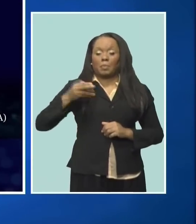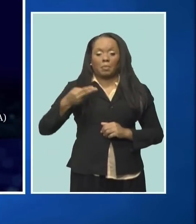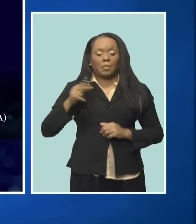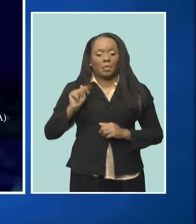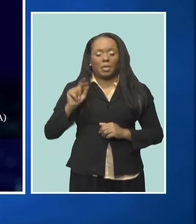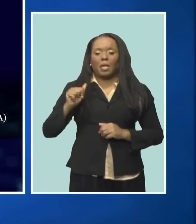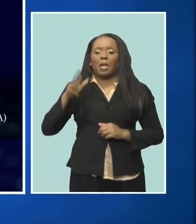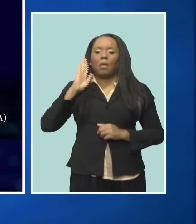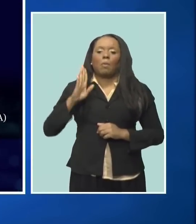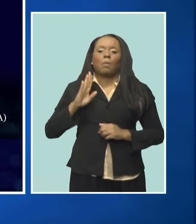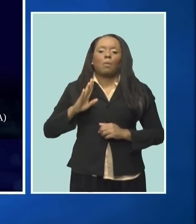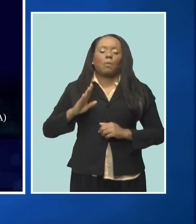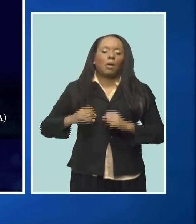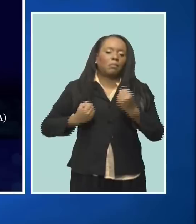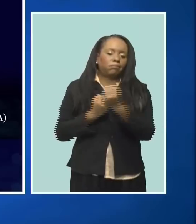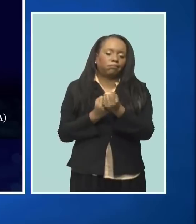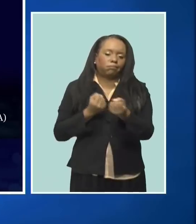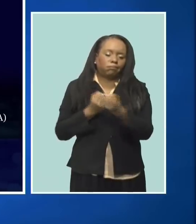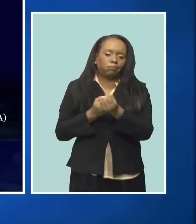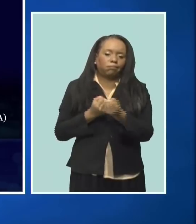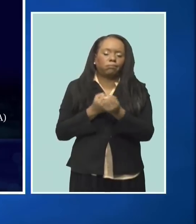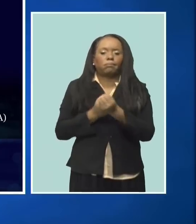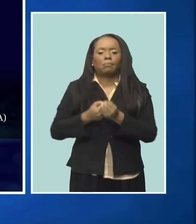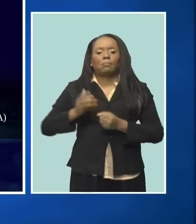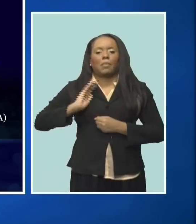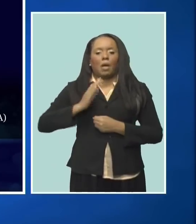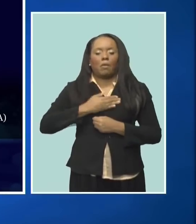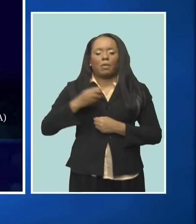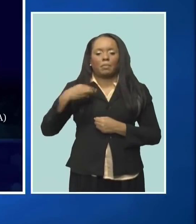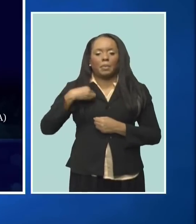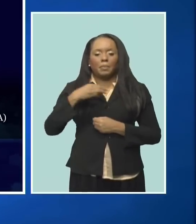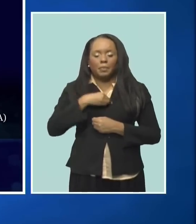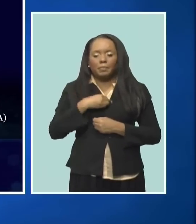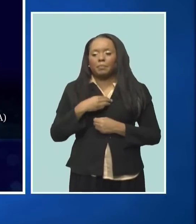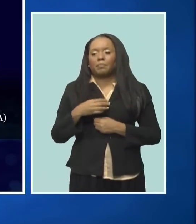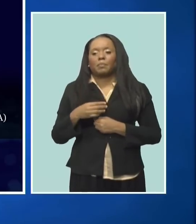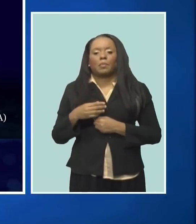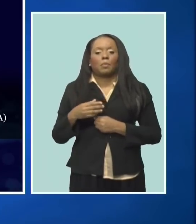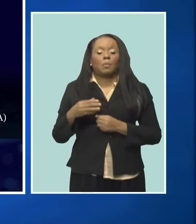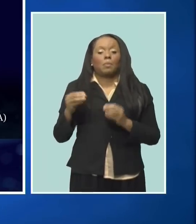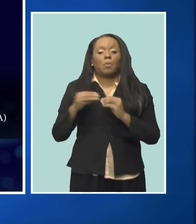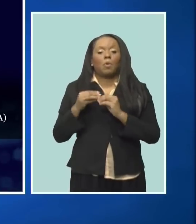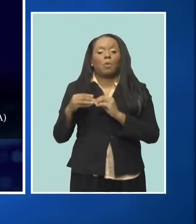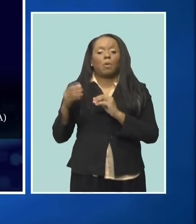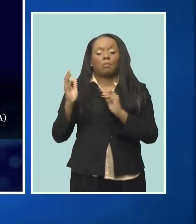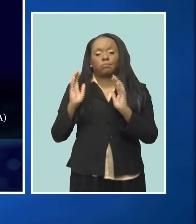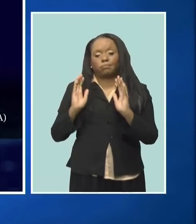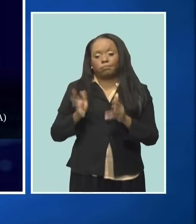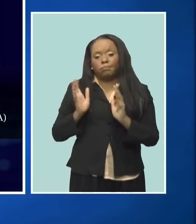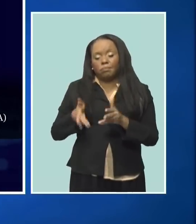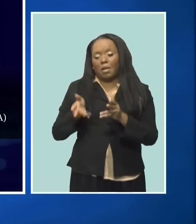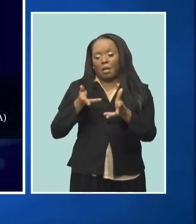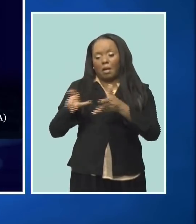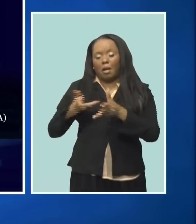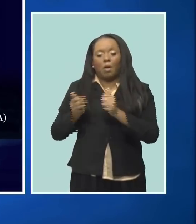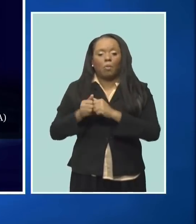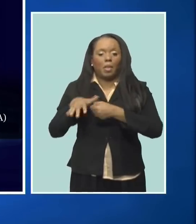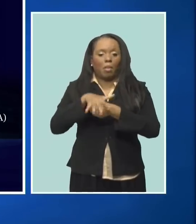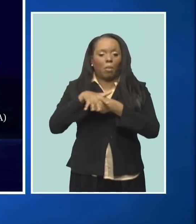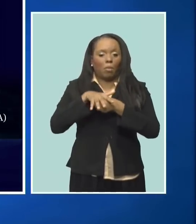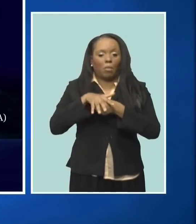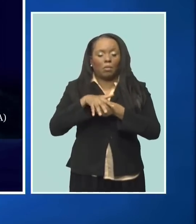to advocate on our members' behalf, and we eagerly anticipate further collaboration with local, regional,